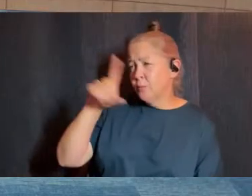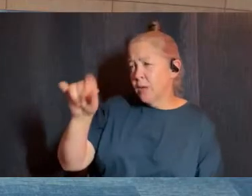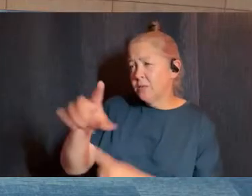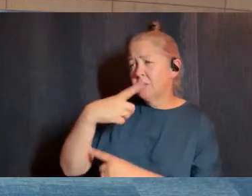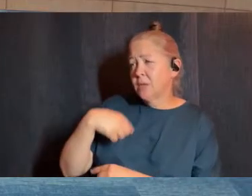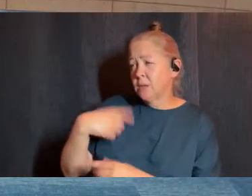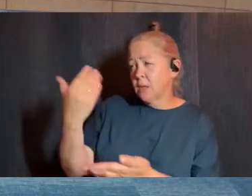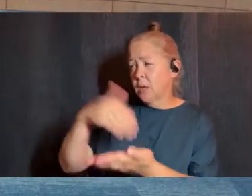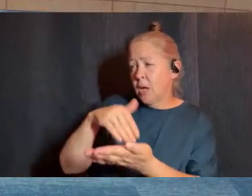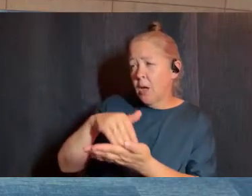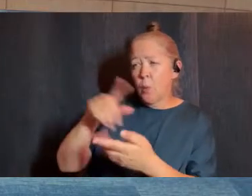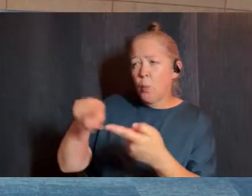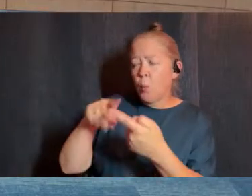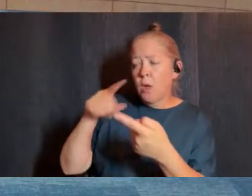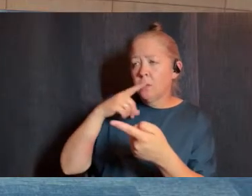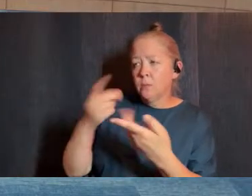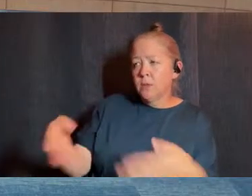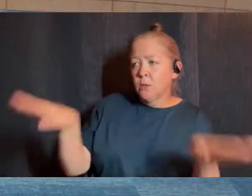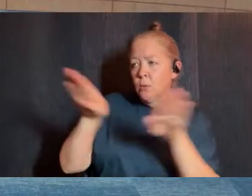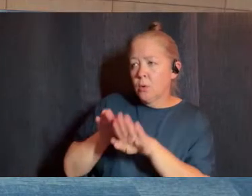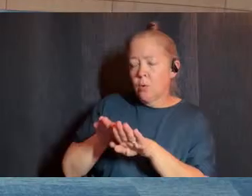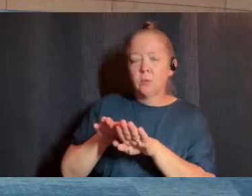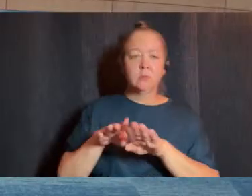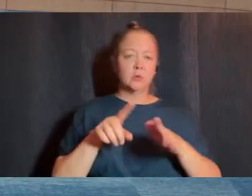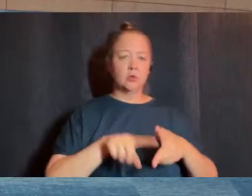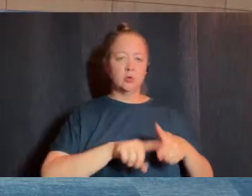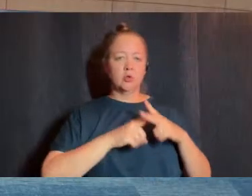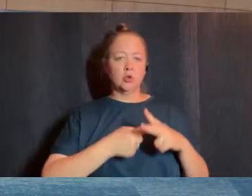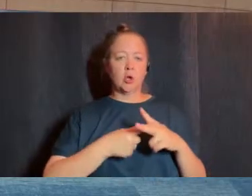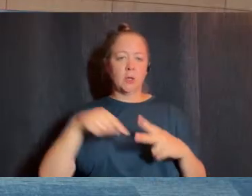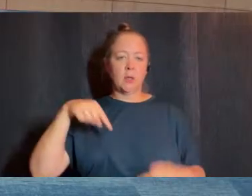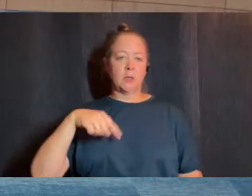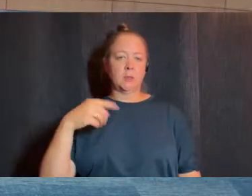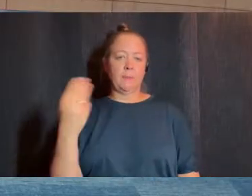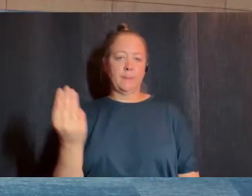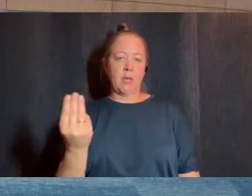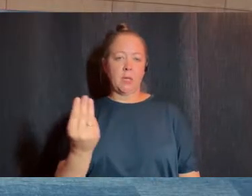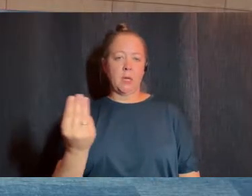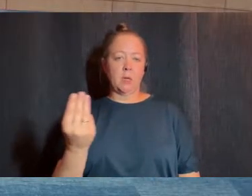Starting this Monday, the contractors will be on there working.